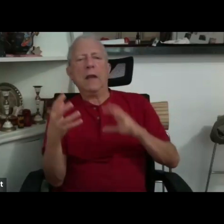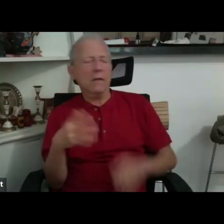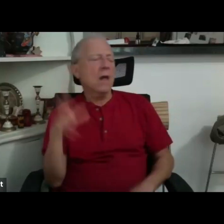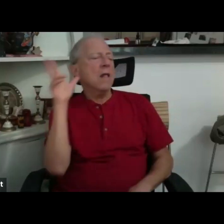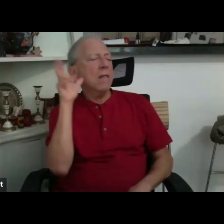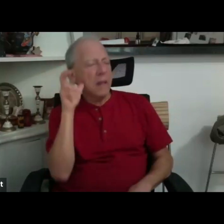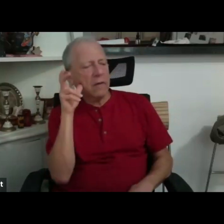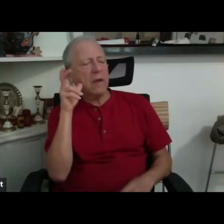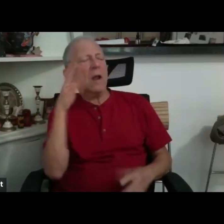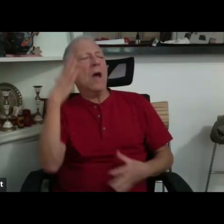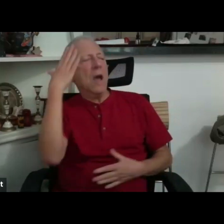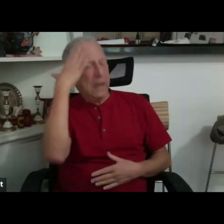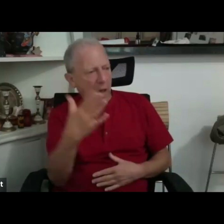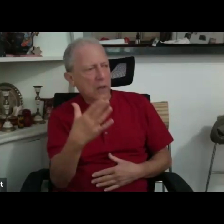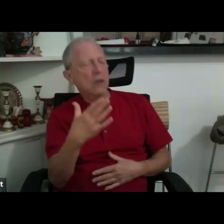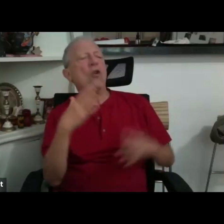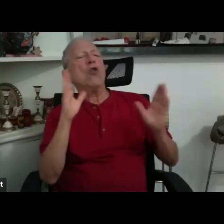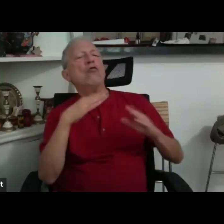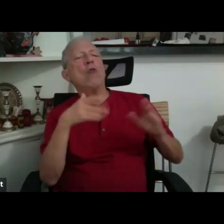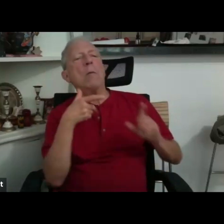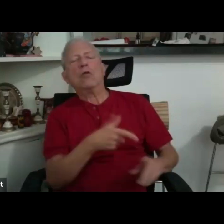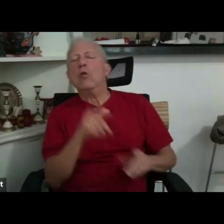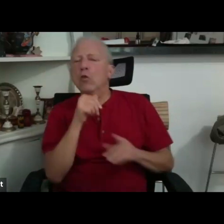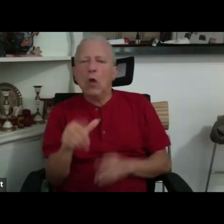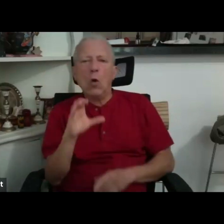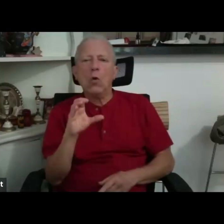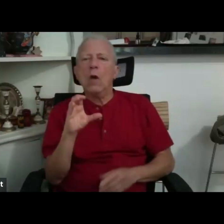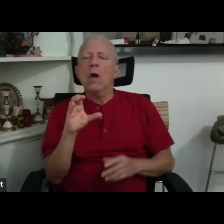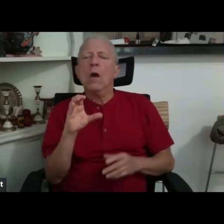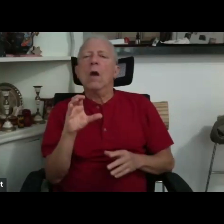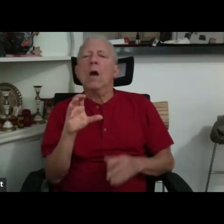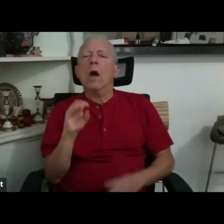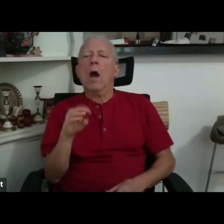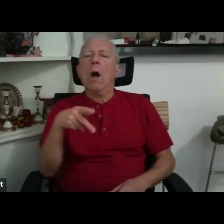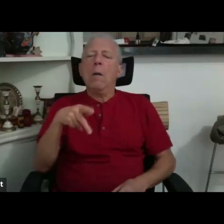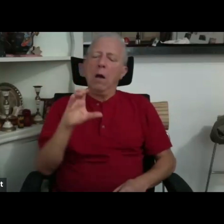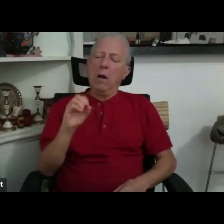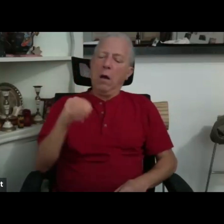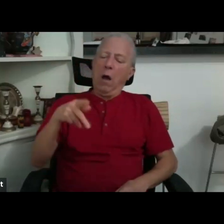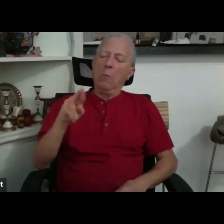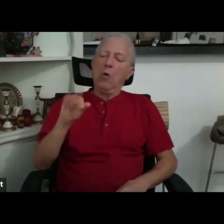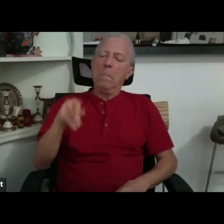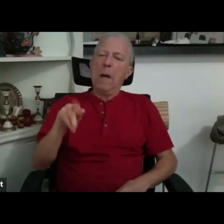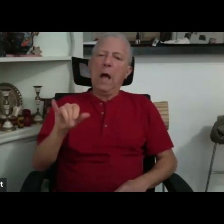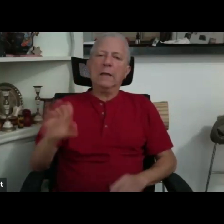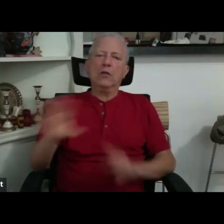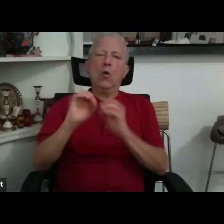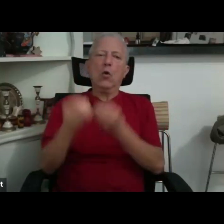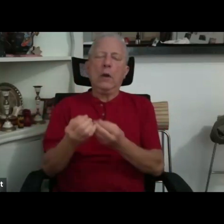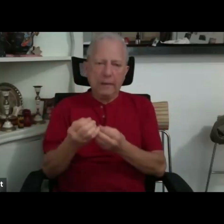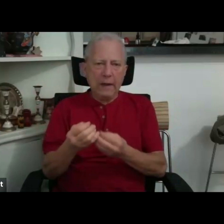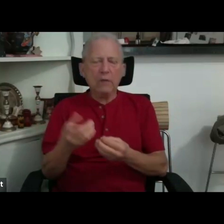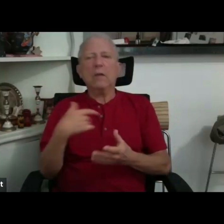acknowledge, troubleshoot. Don't need to compromise your organization's politics or cave to fear, but do need to bring